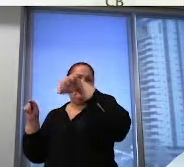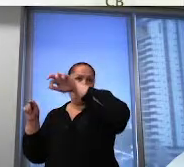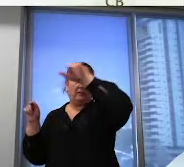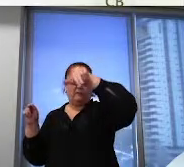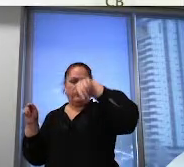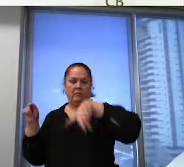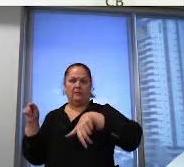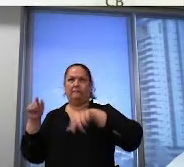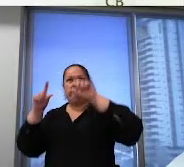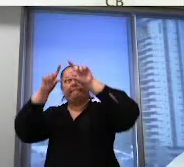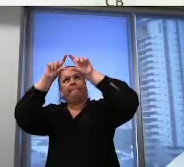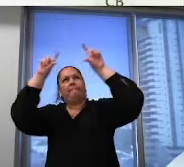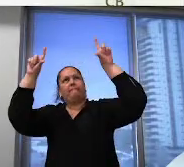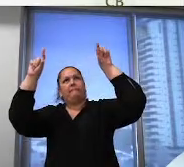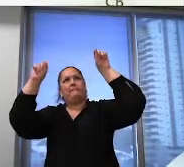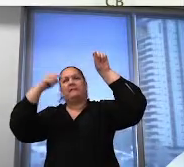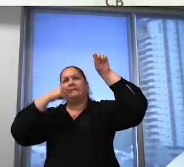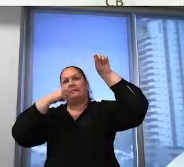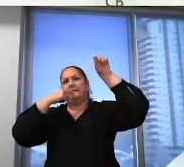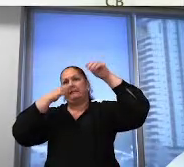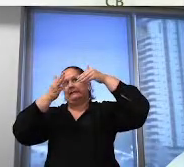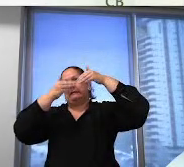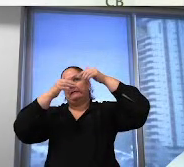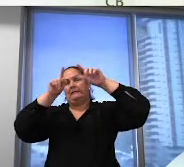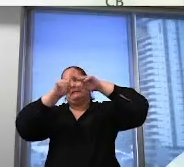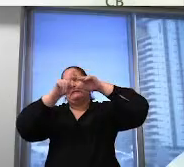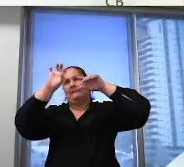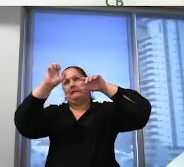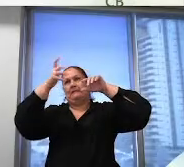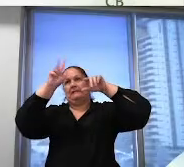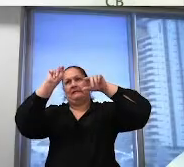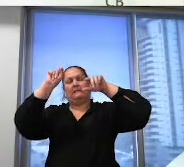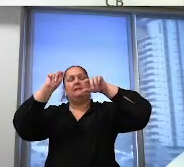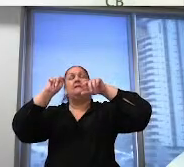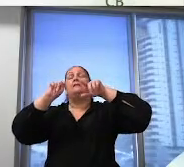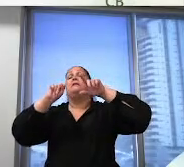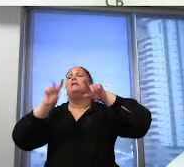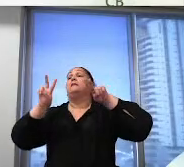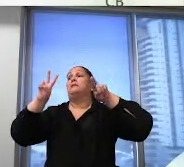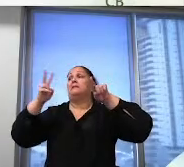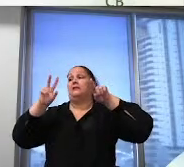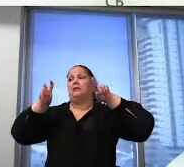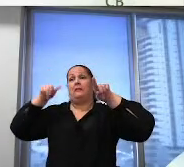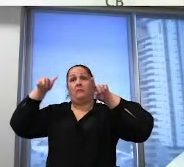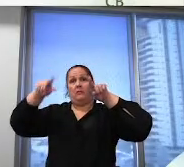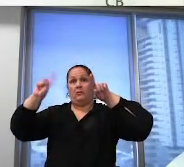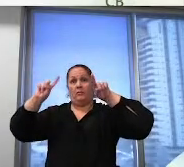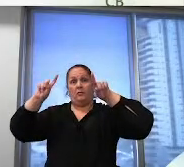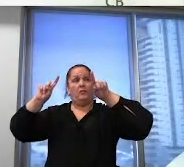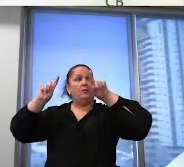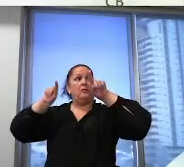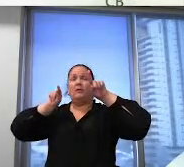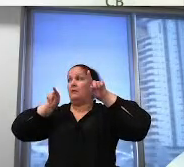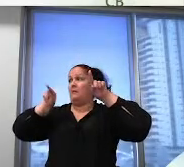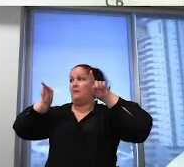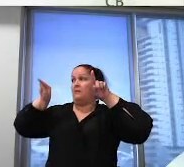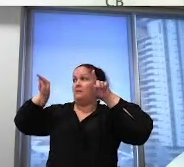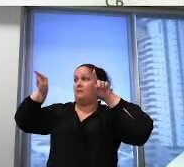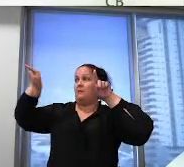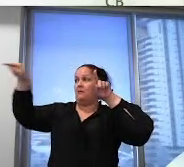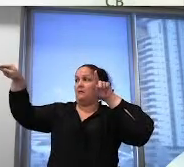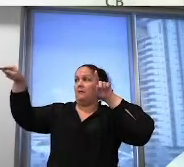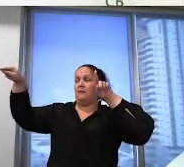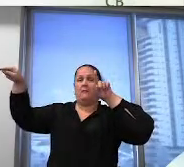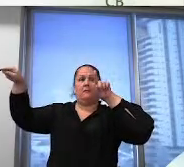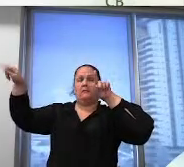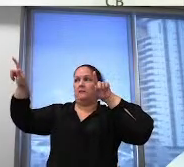foyer. It is marked clearly for easy identification. The second emergency stairwell can be found further down